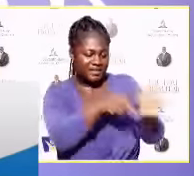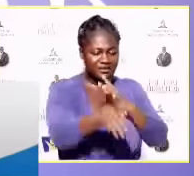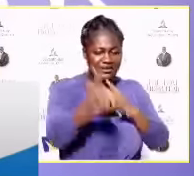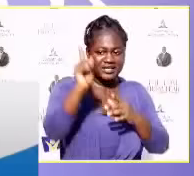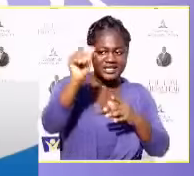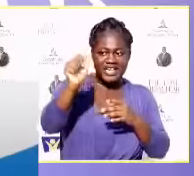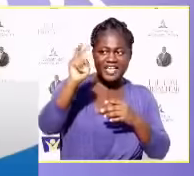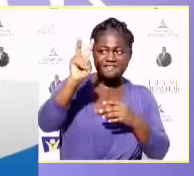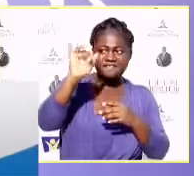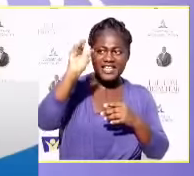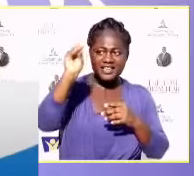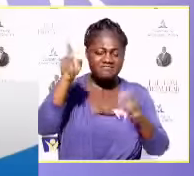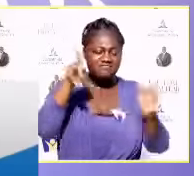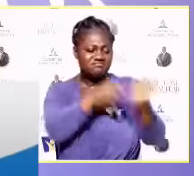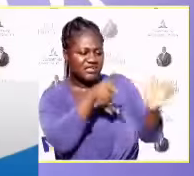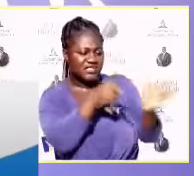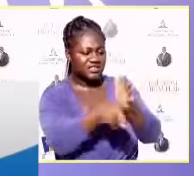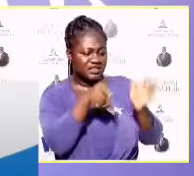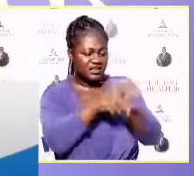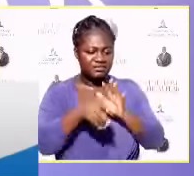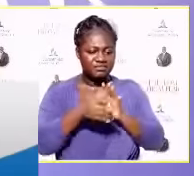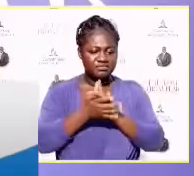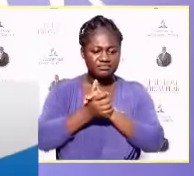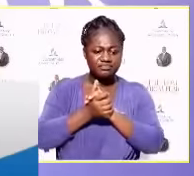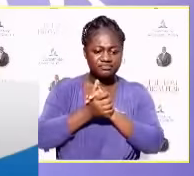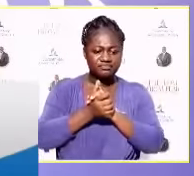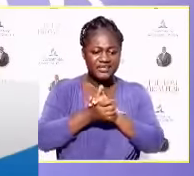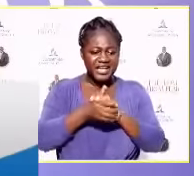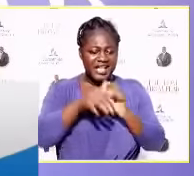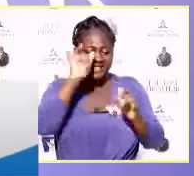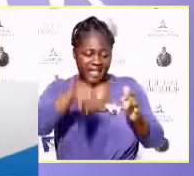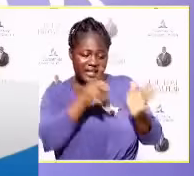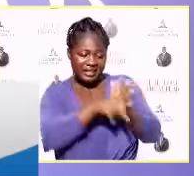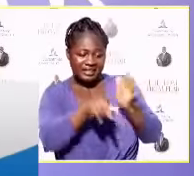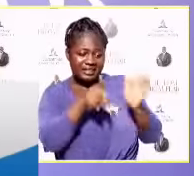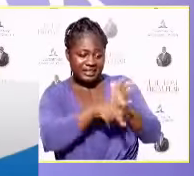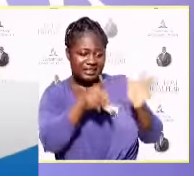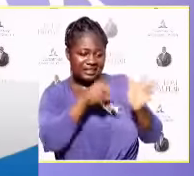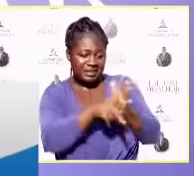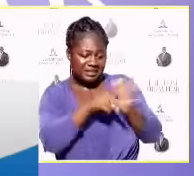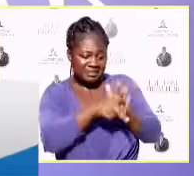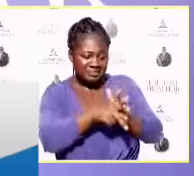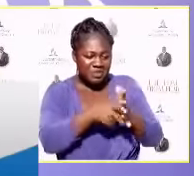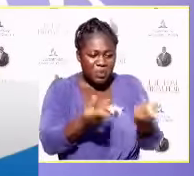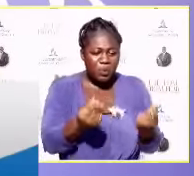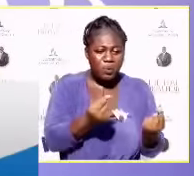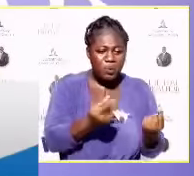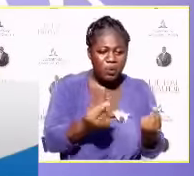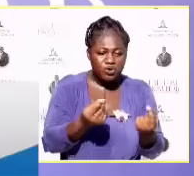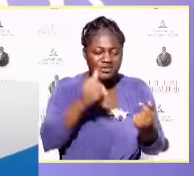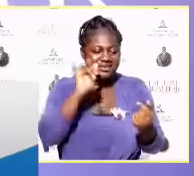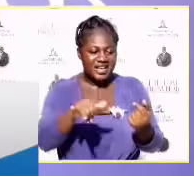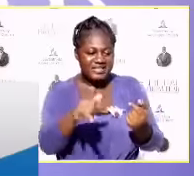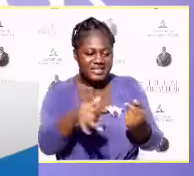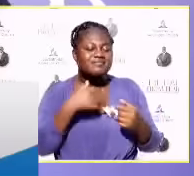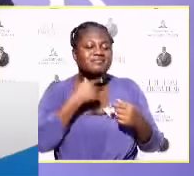defo ewo a that murder was attached to an act of adultery.